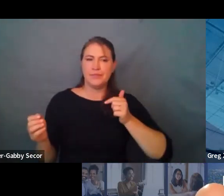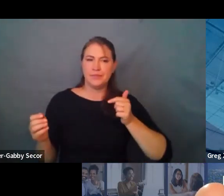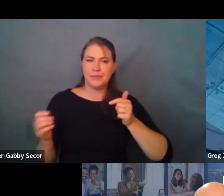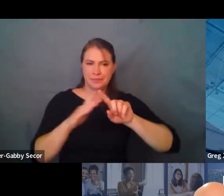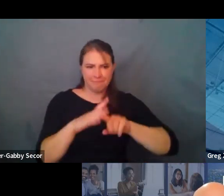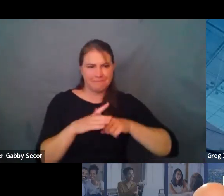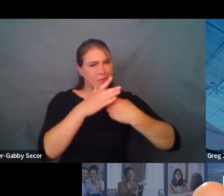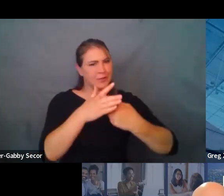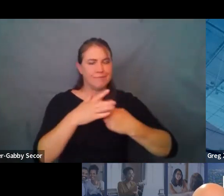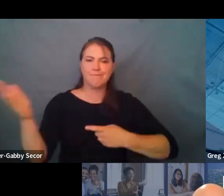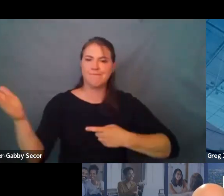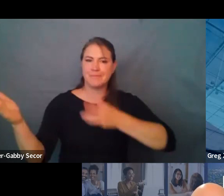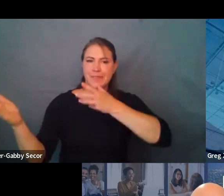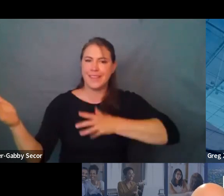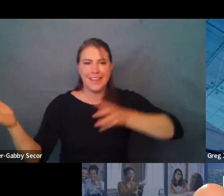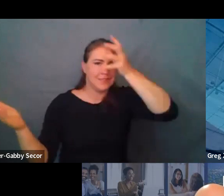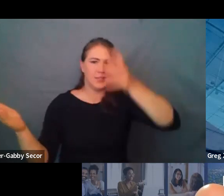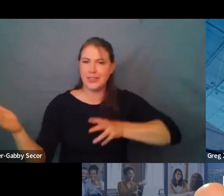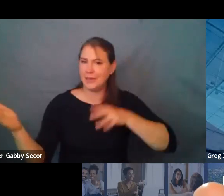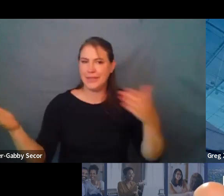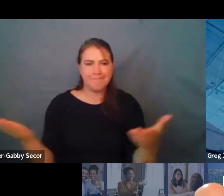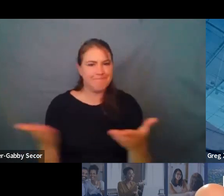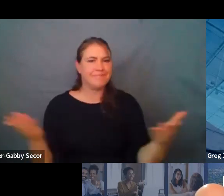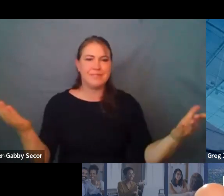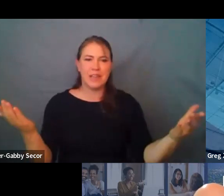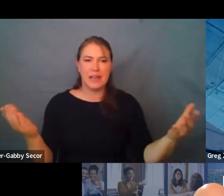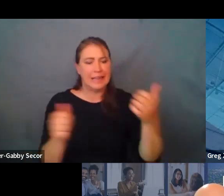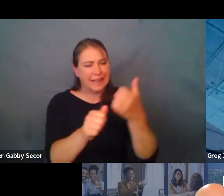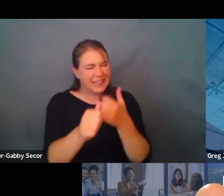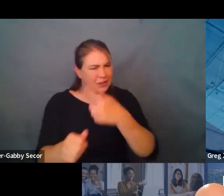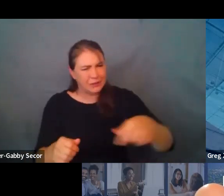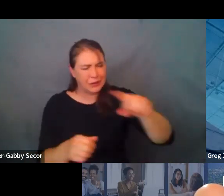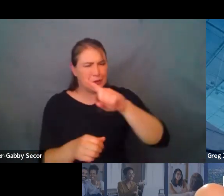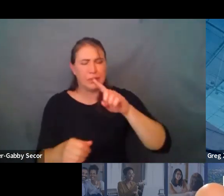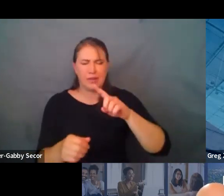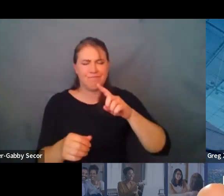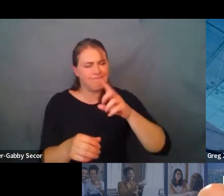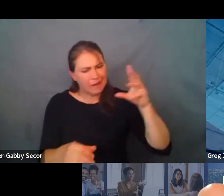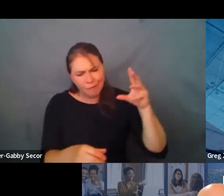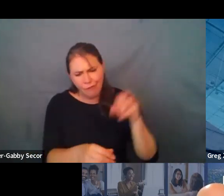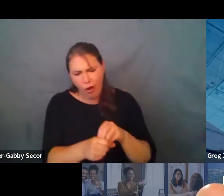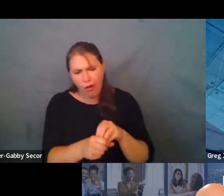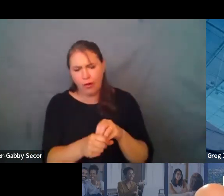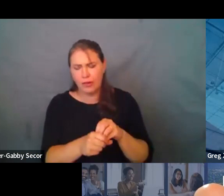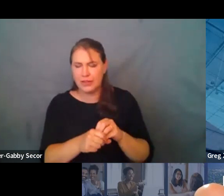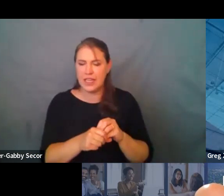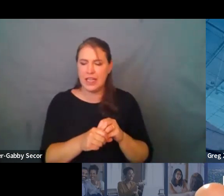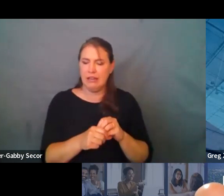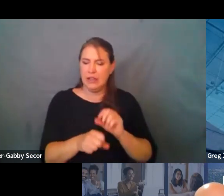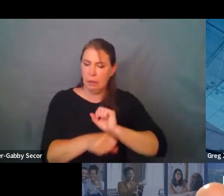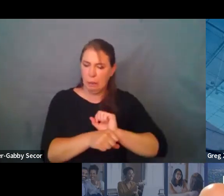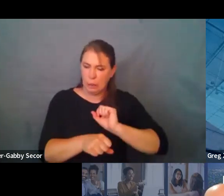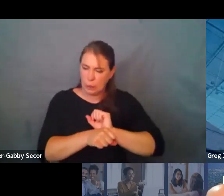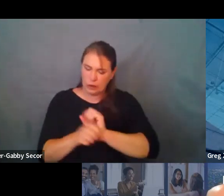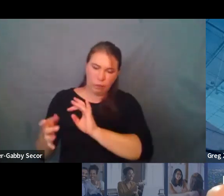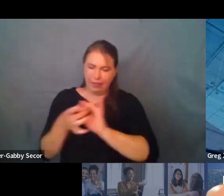So, ladies and gentlemen, each of you are really deeply involved in the work that the housing counseling agencies across